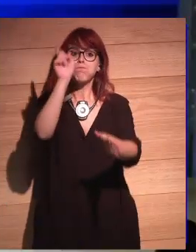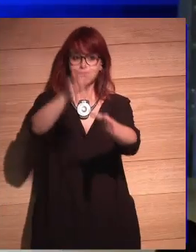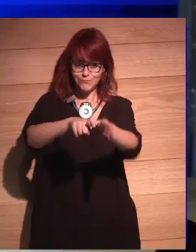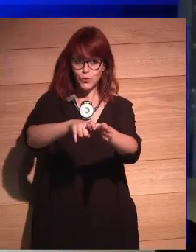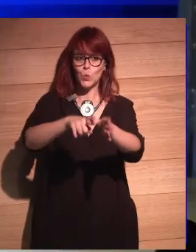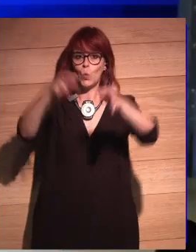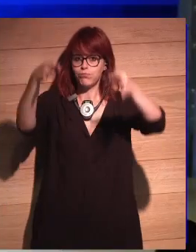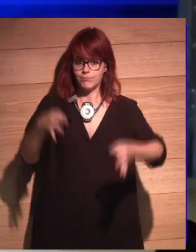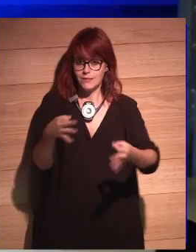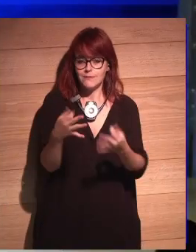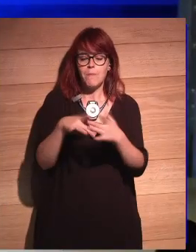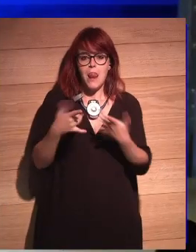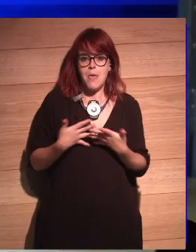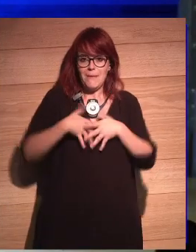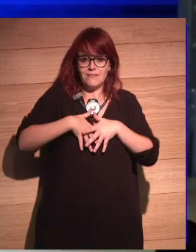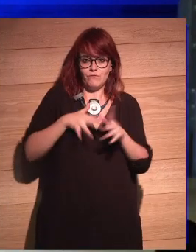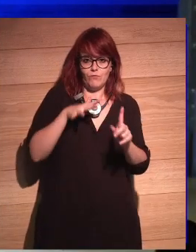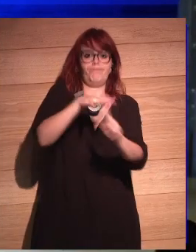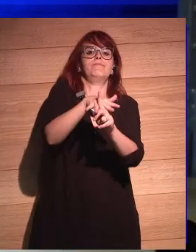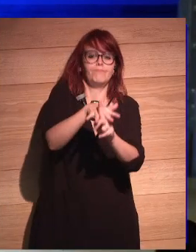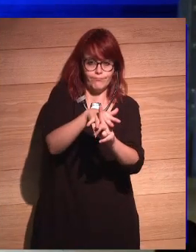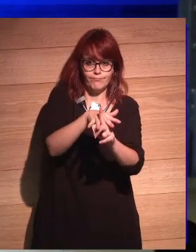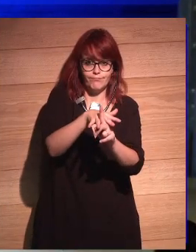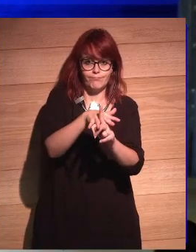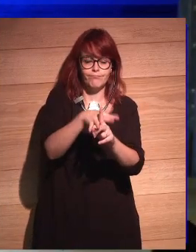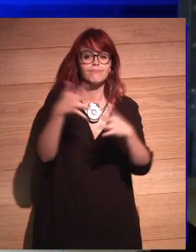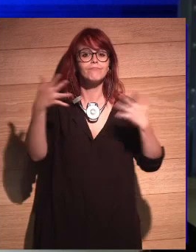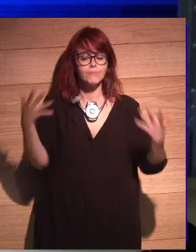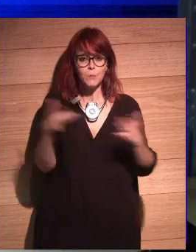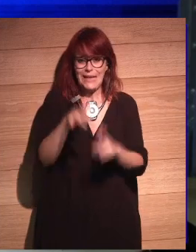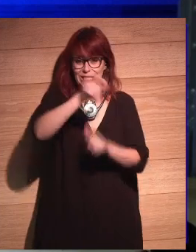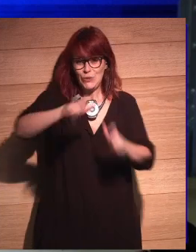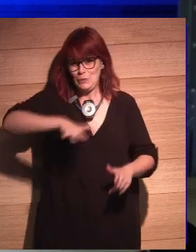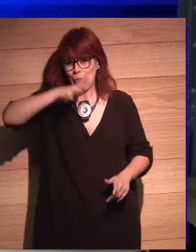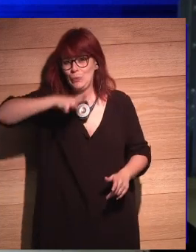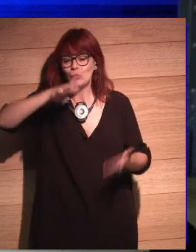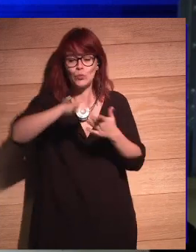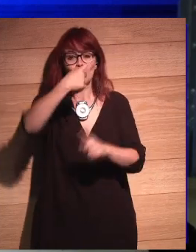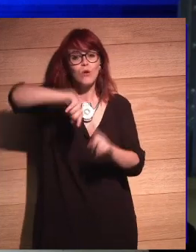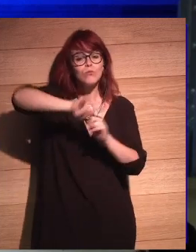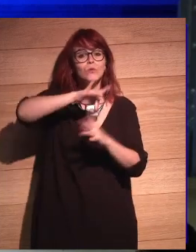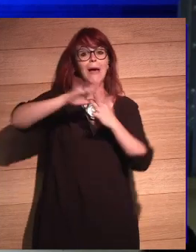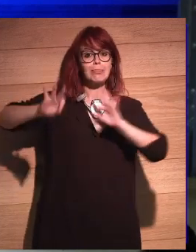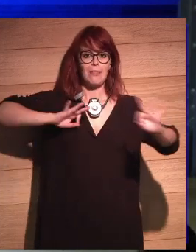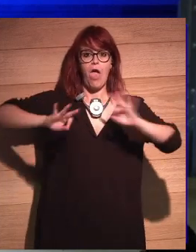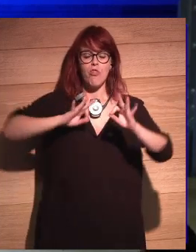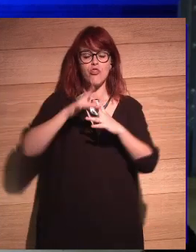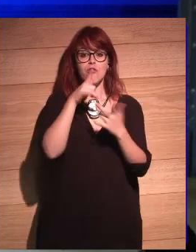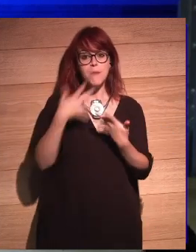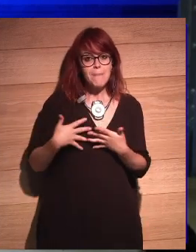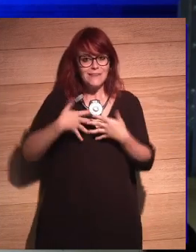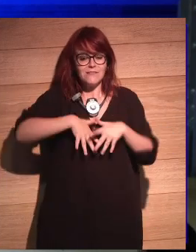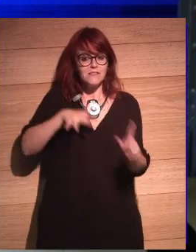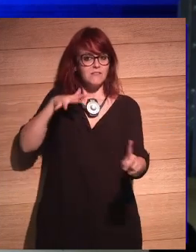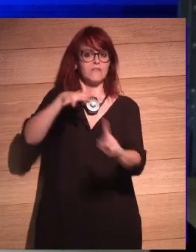it's immersive. Okay, there's some amazing things that happen in immersive theatre, and the reason